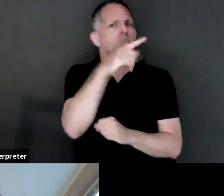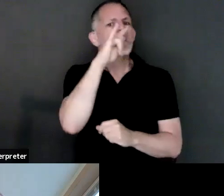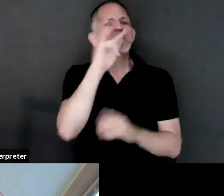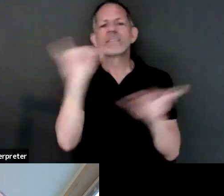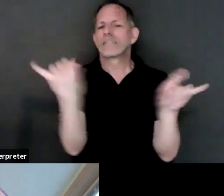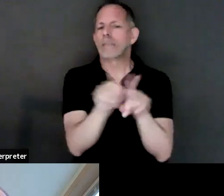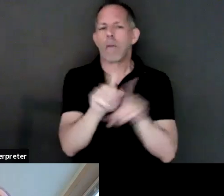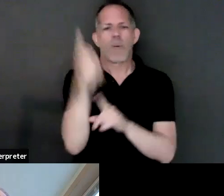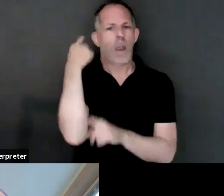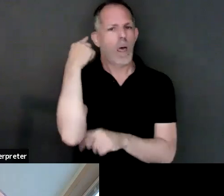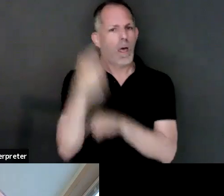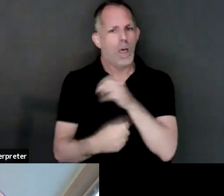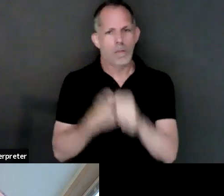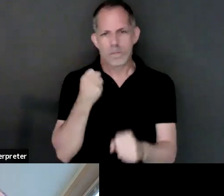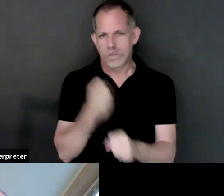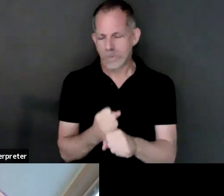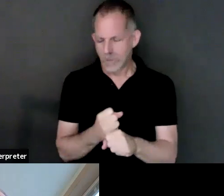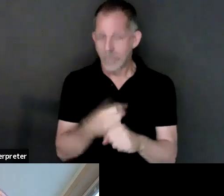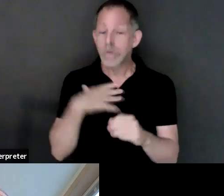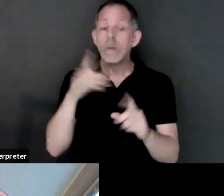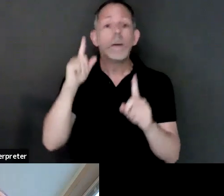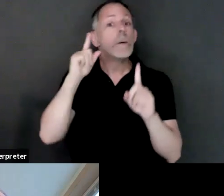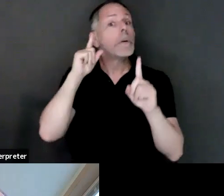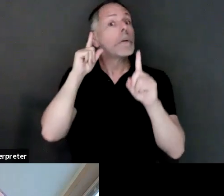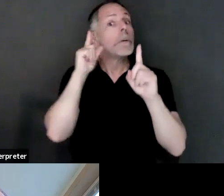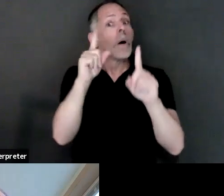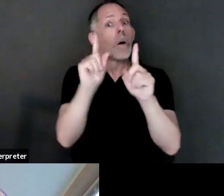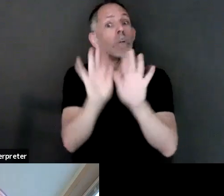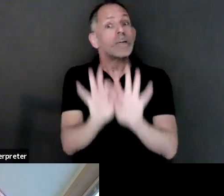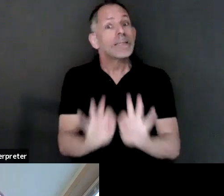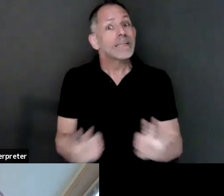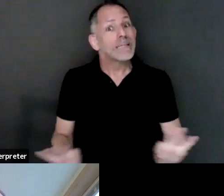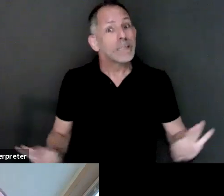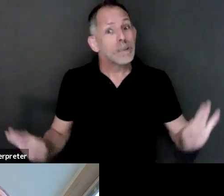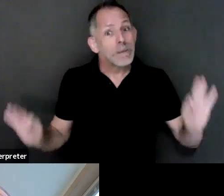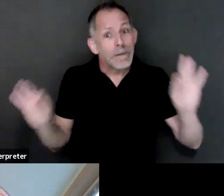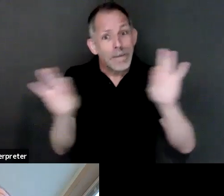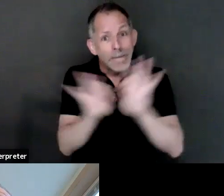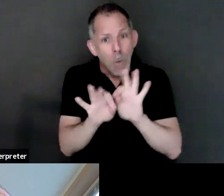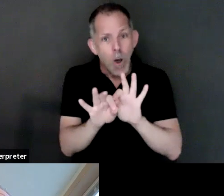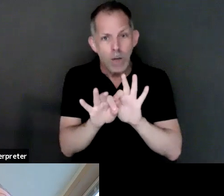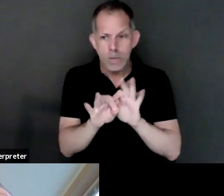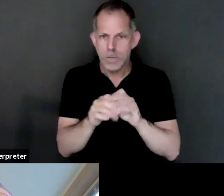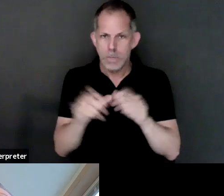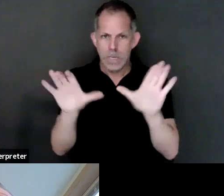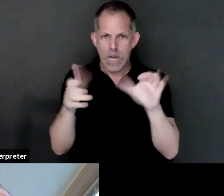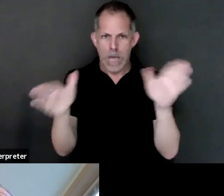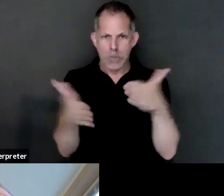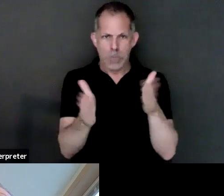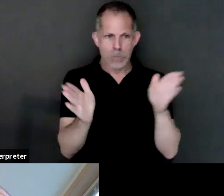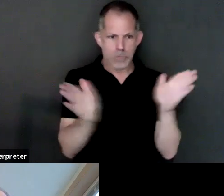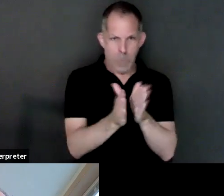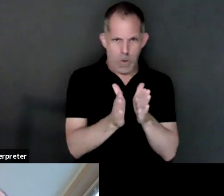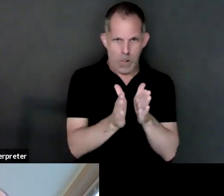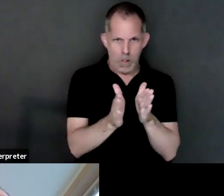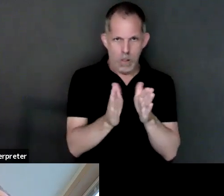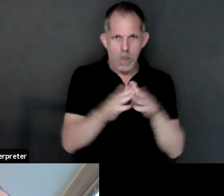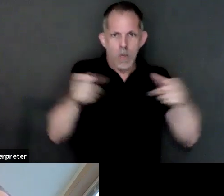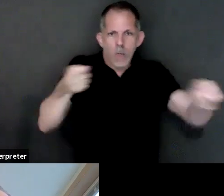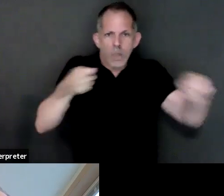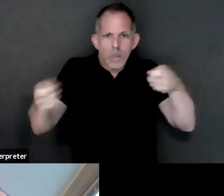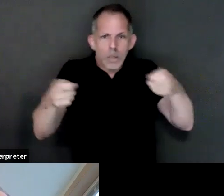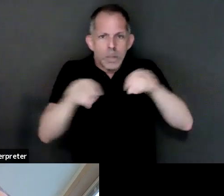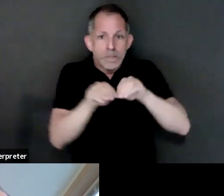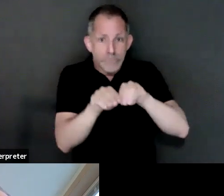contain, keep the outbreak small, prevent ongoing transmission, and try to keep kids in school,